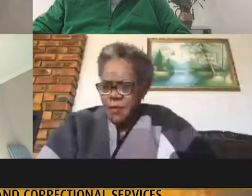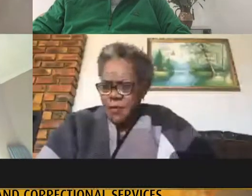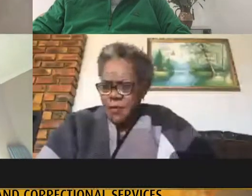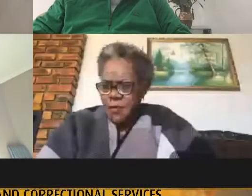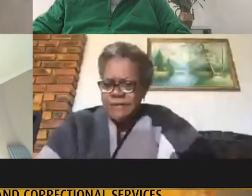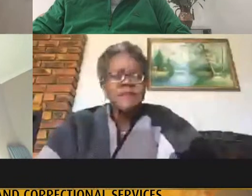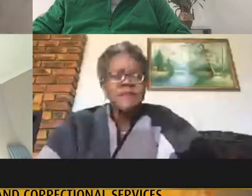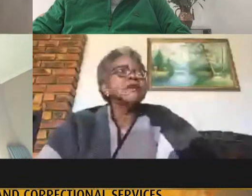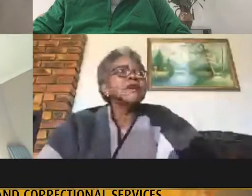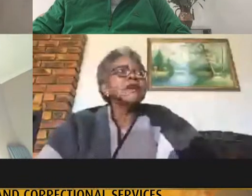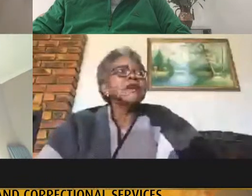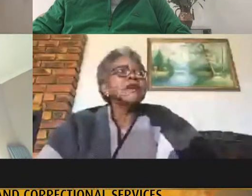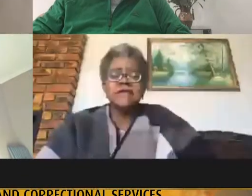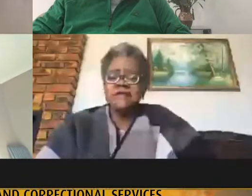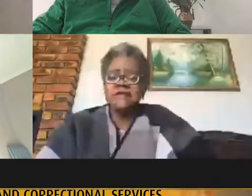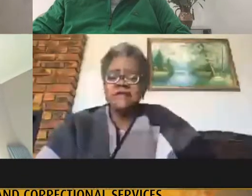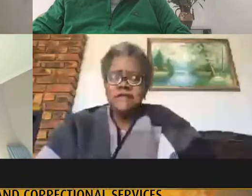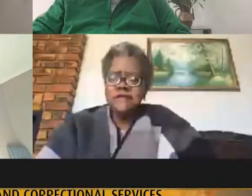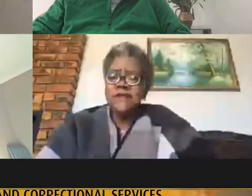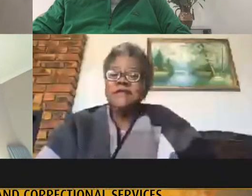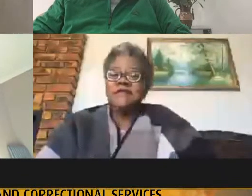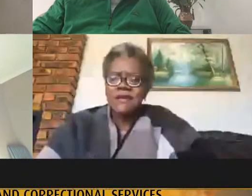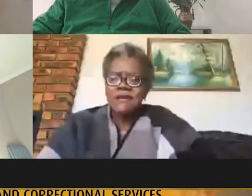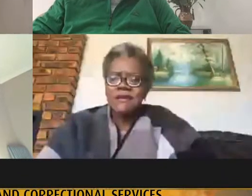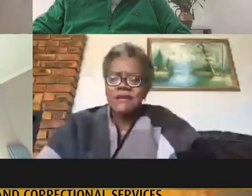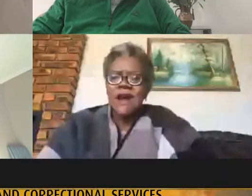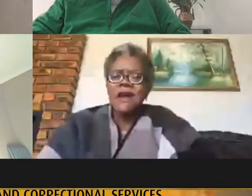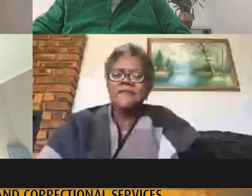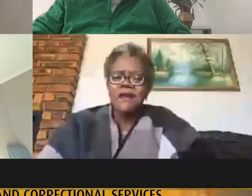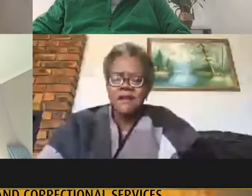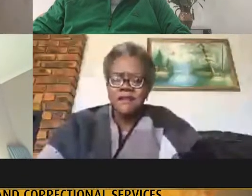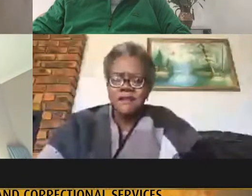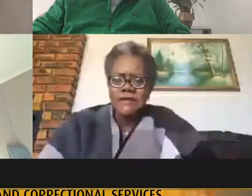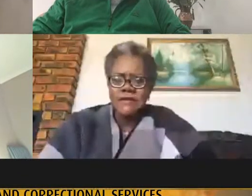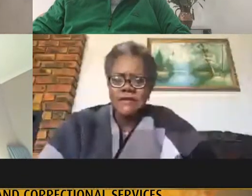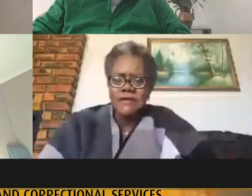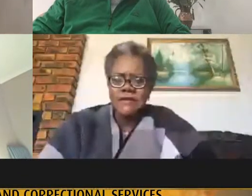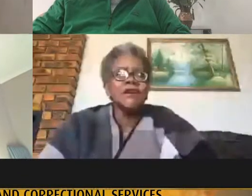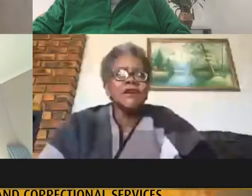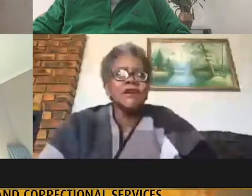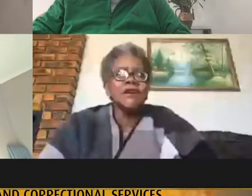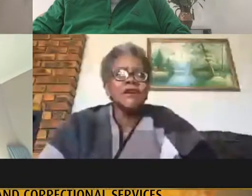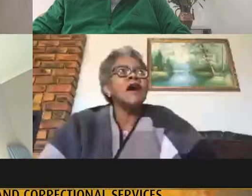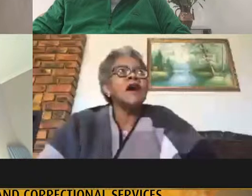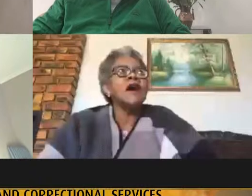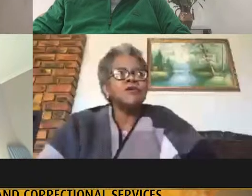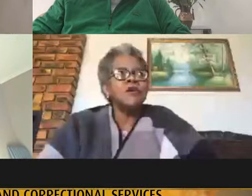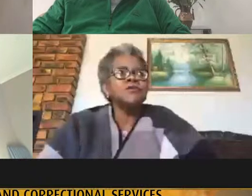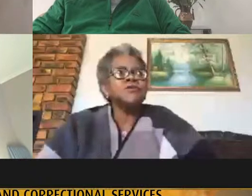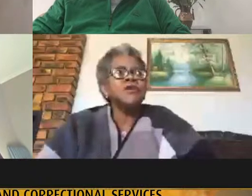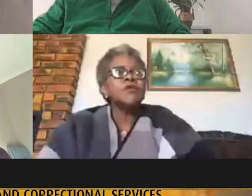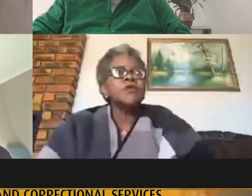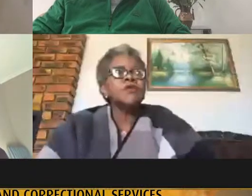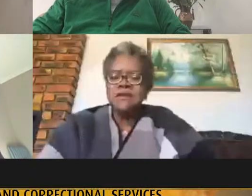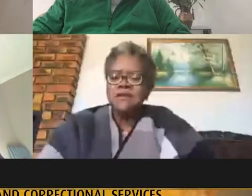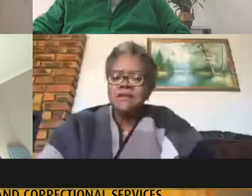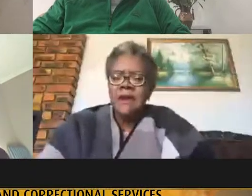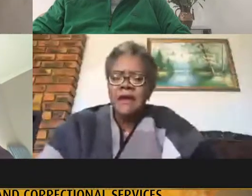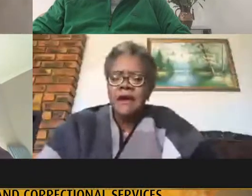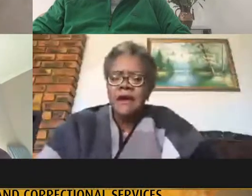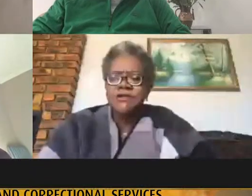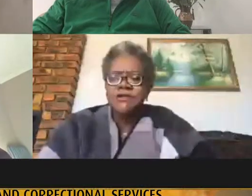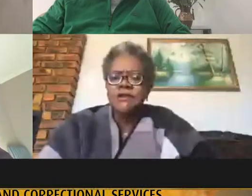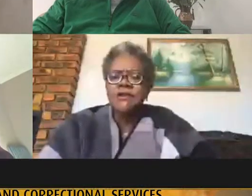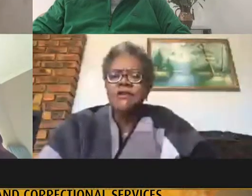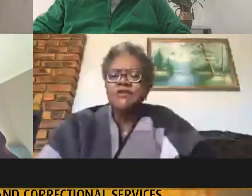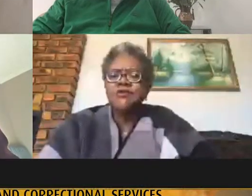quite straightforward and the transgressions are very serious, Chair. I was also raising